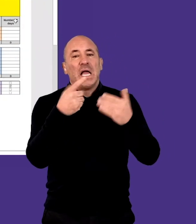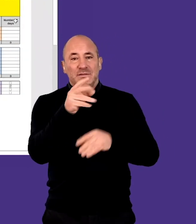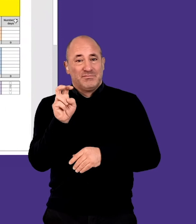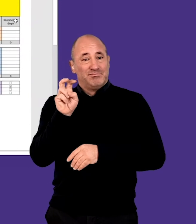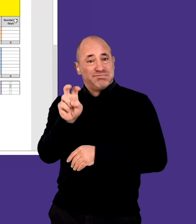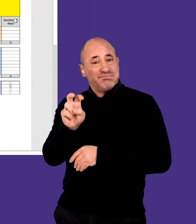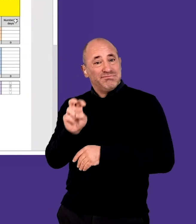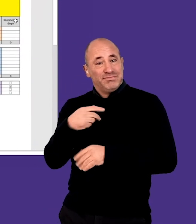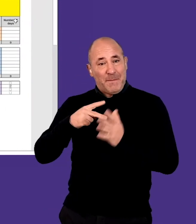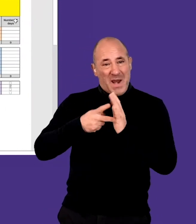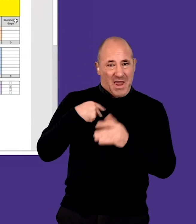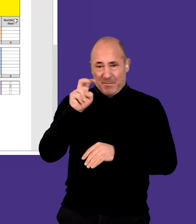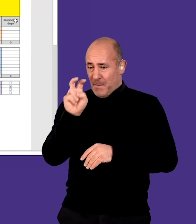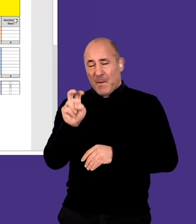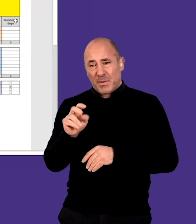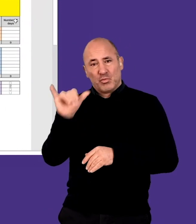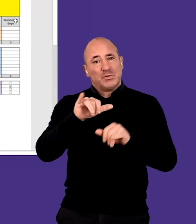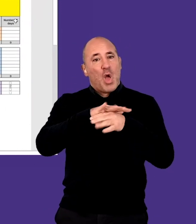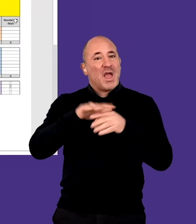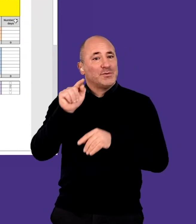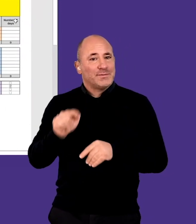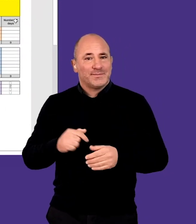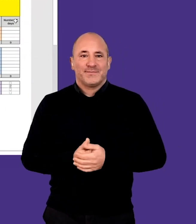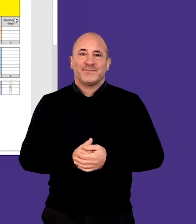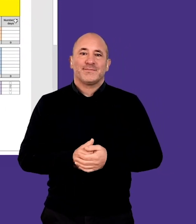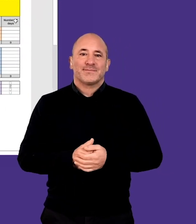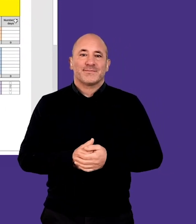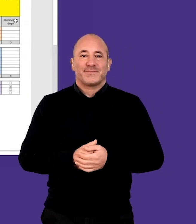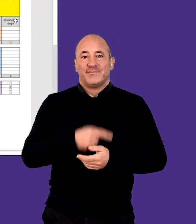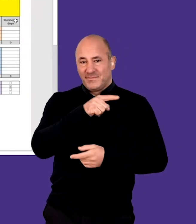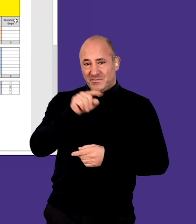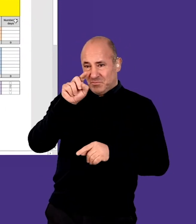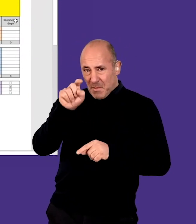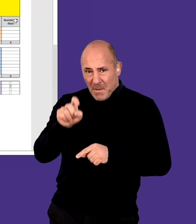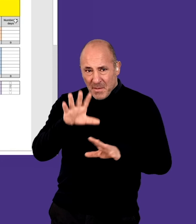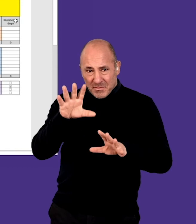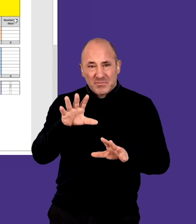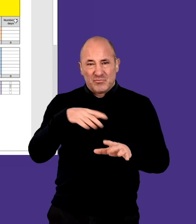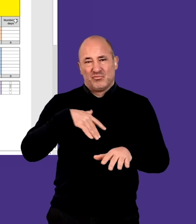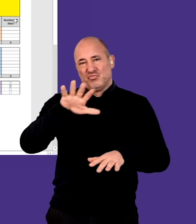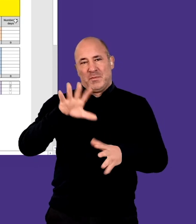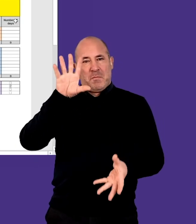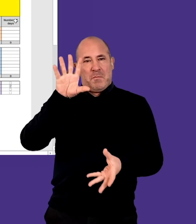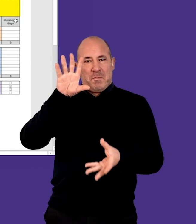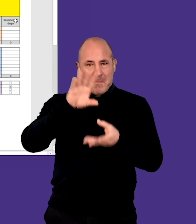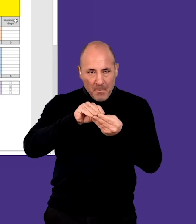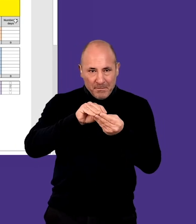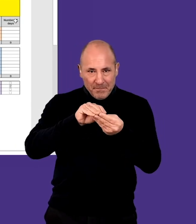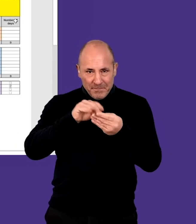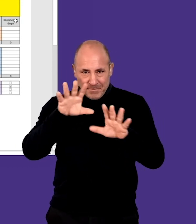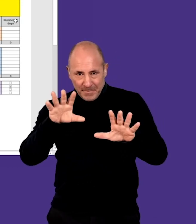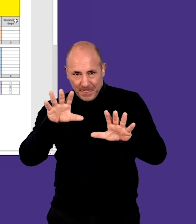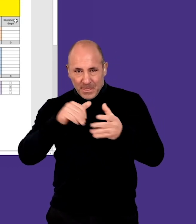Again, add the number of days of planned activity against your selected locations. Once you've added the estimated number